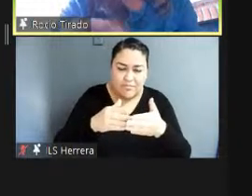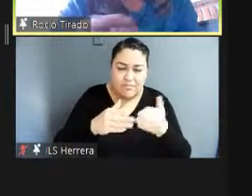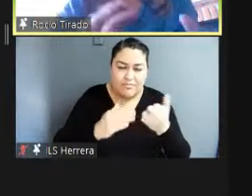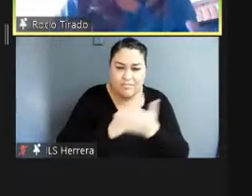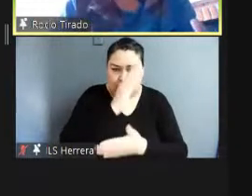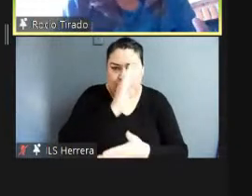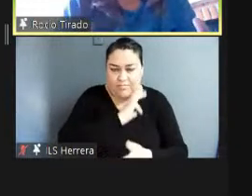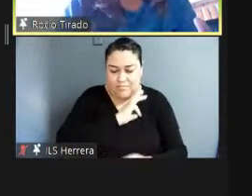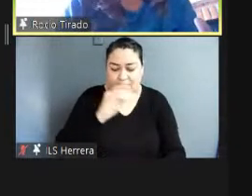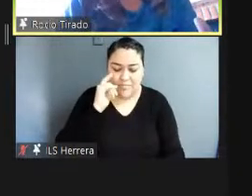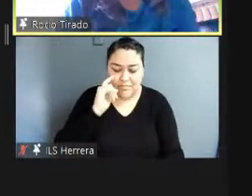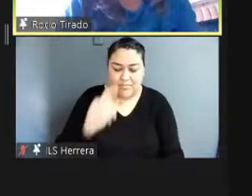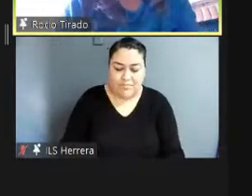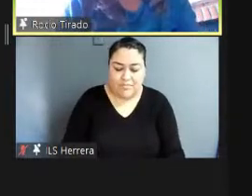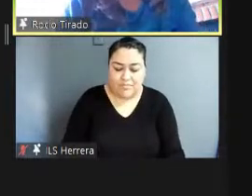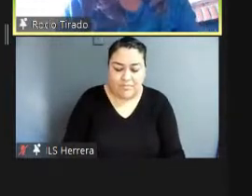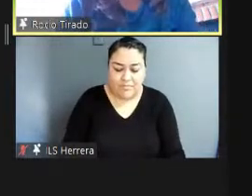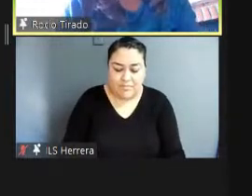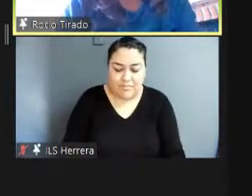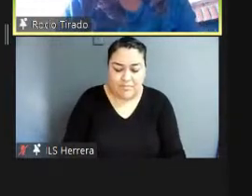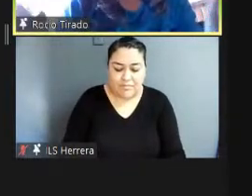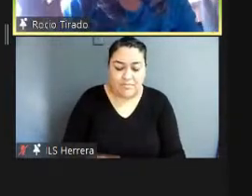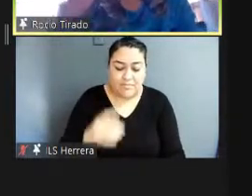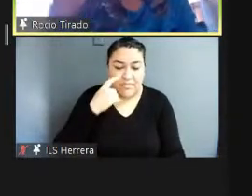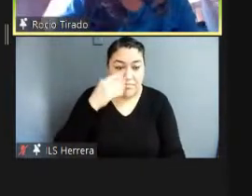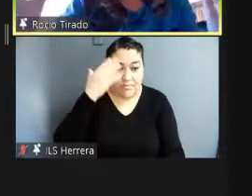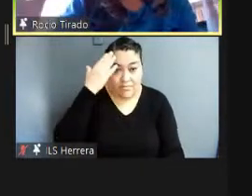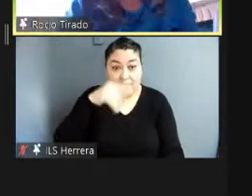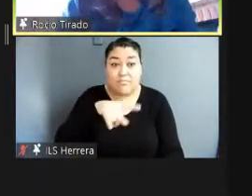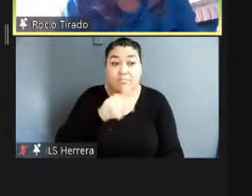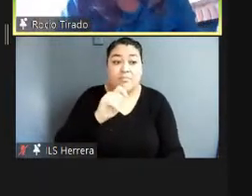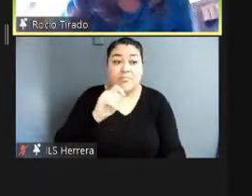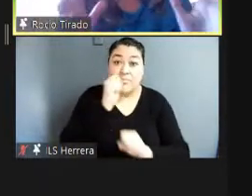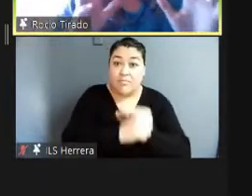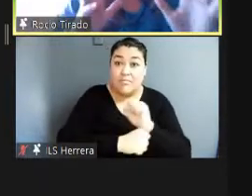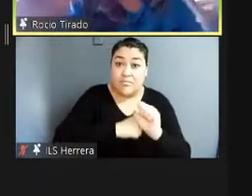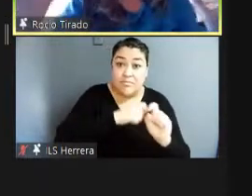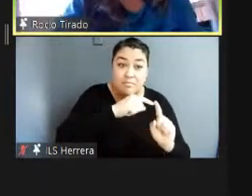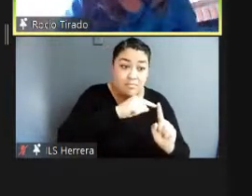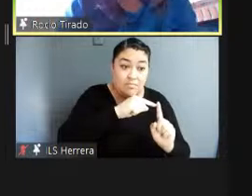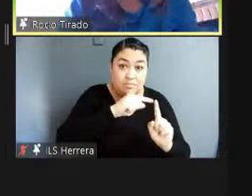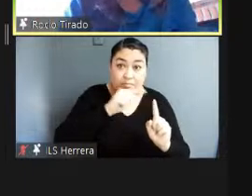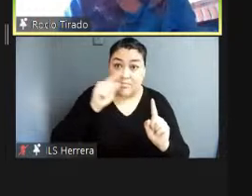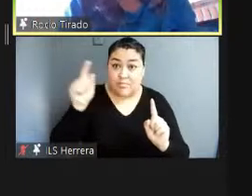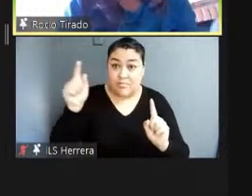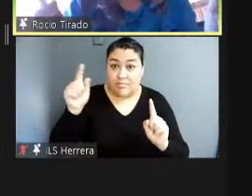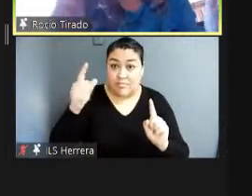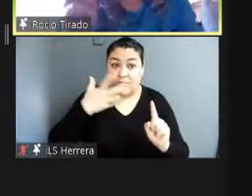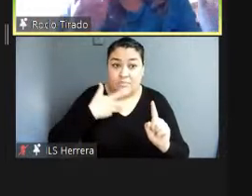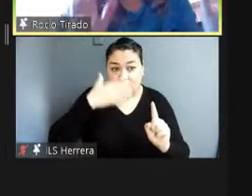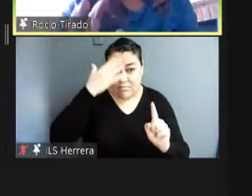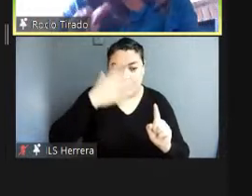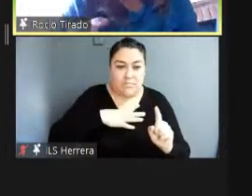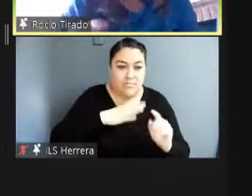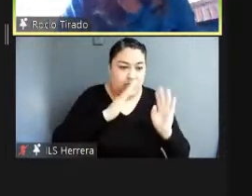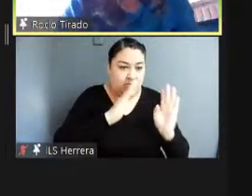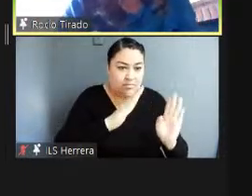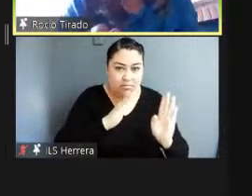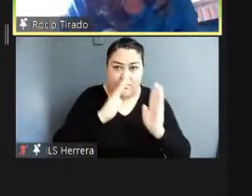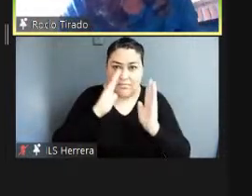of the challenges that we are seeing on the screen. Along this timeline, I show you how we